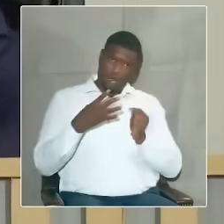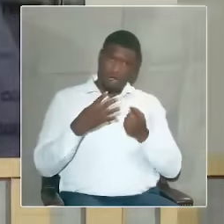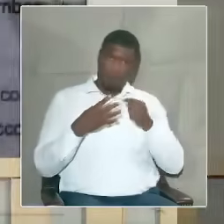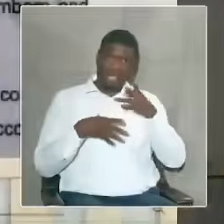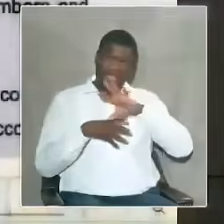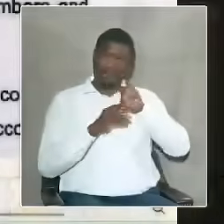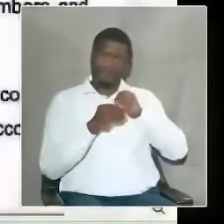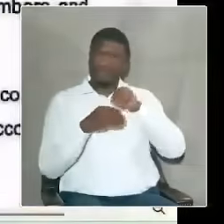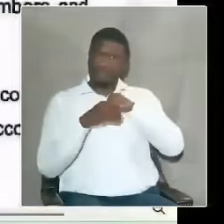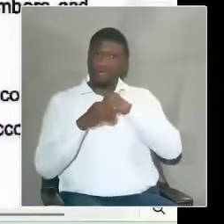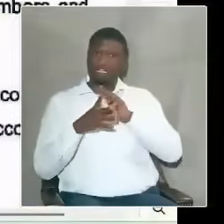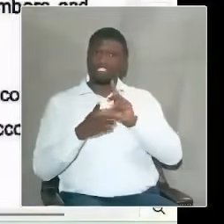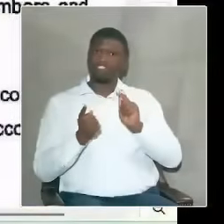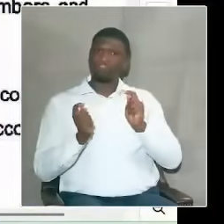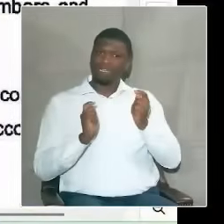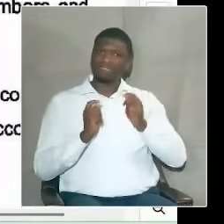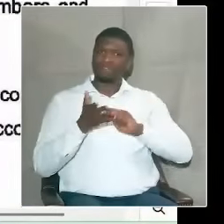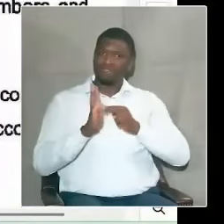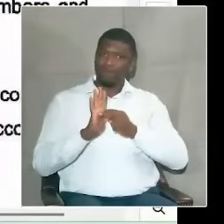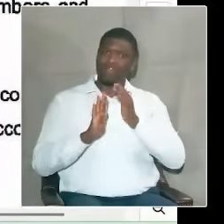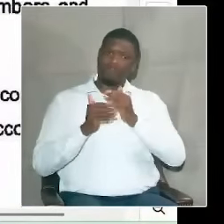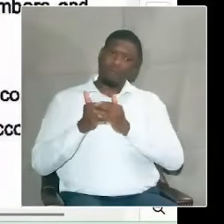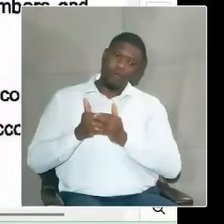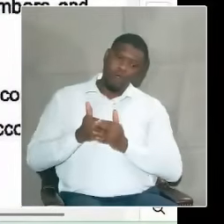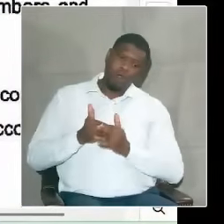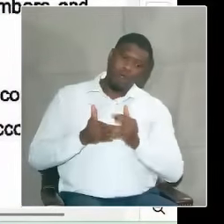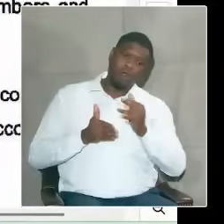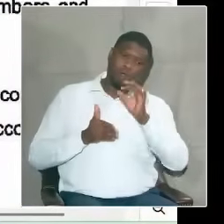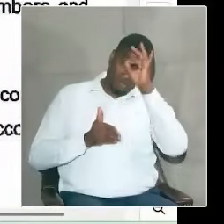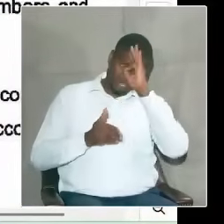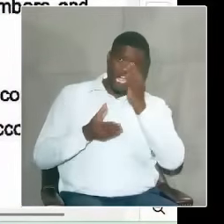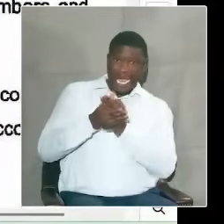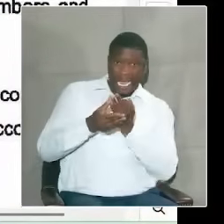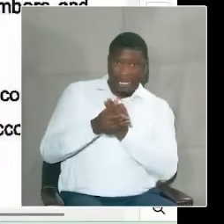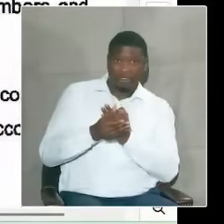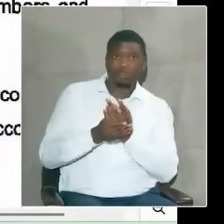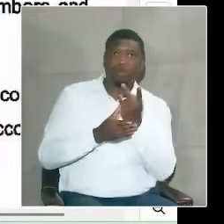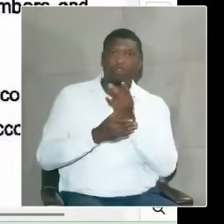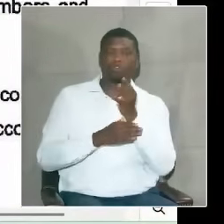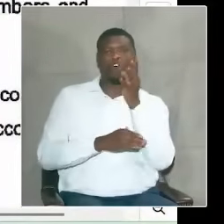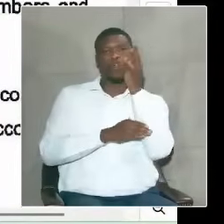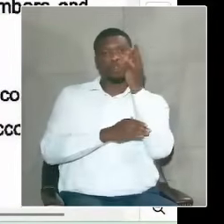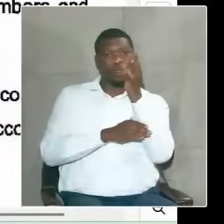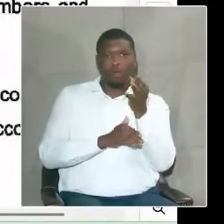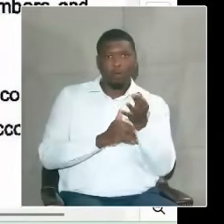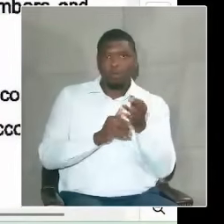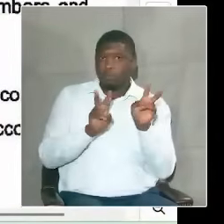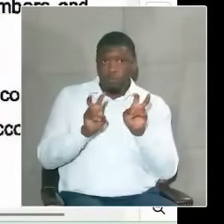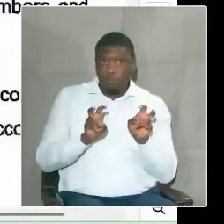team, the transition plan for ongoing cases, and the future protocol.